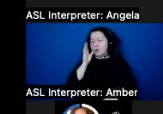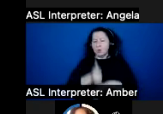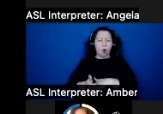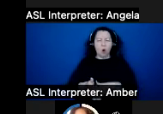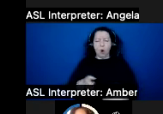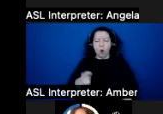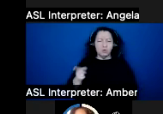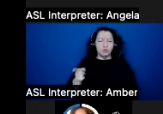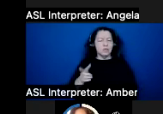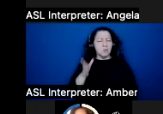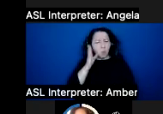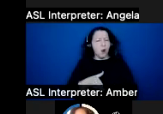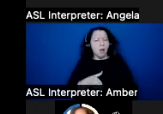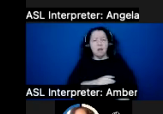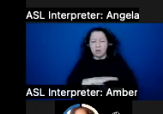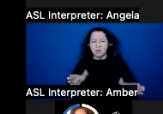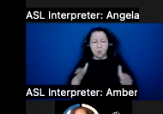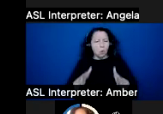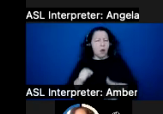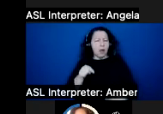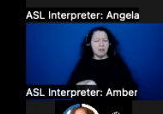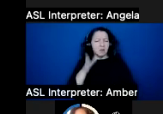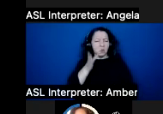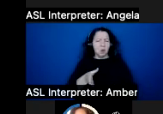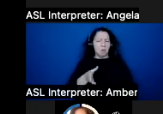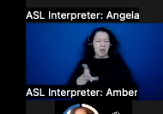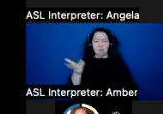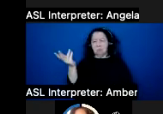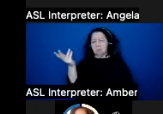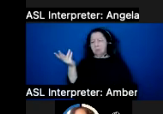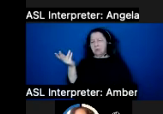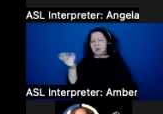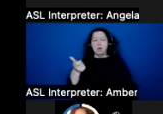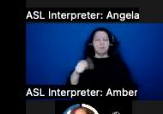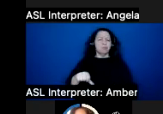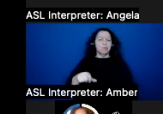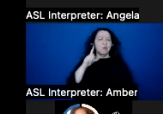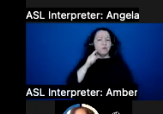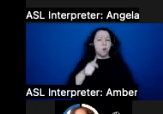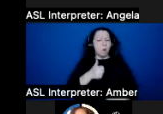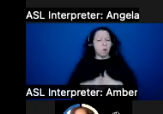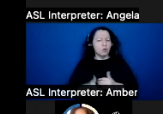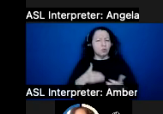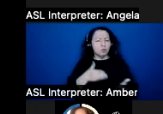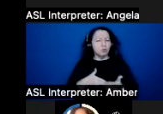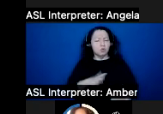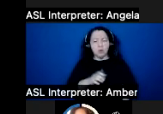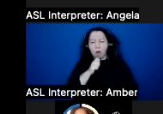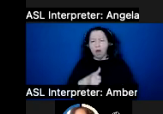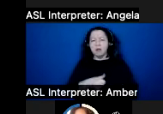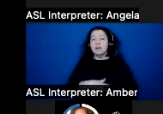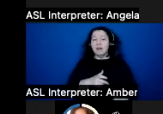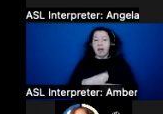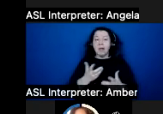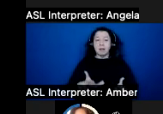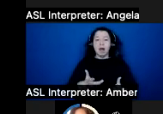There's no way that this is going to be a decline to prosecute. And I made a lot of bold